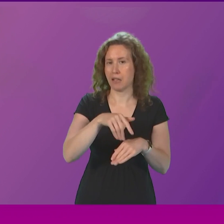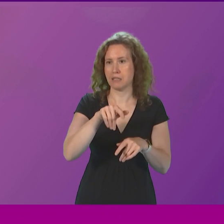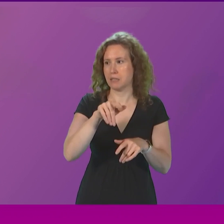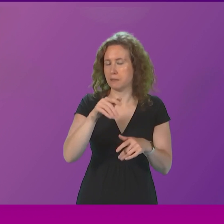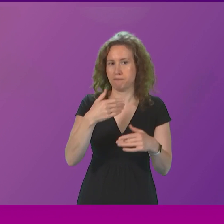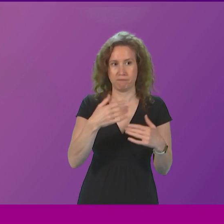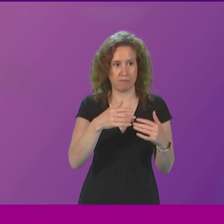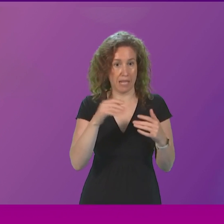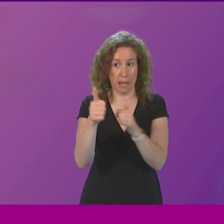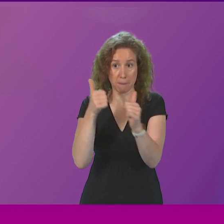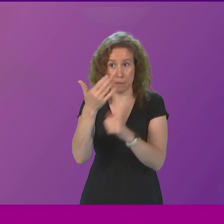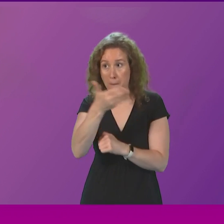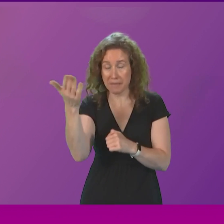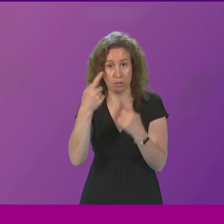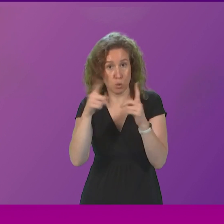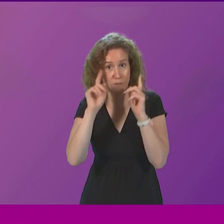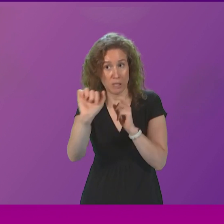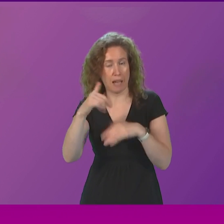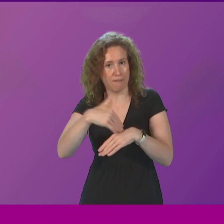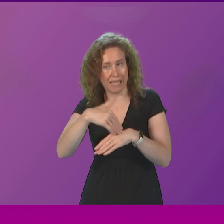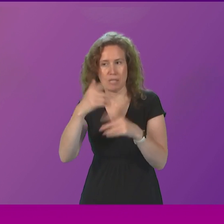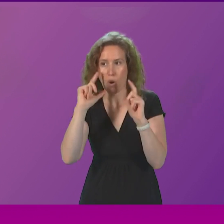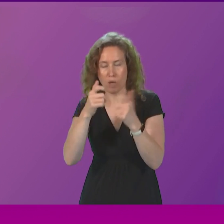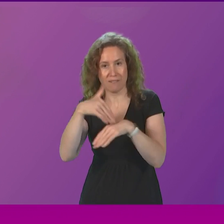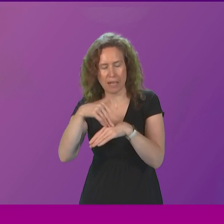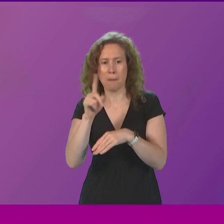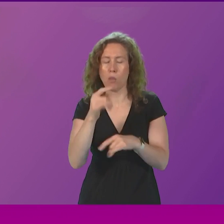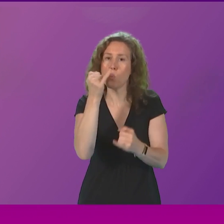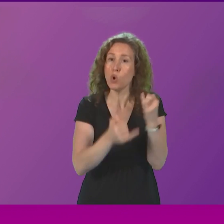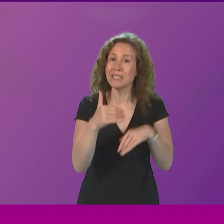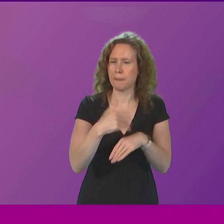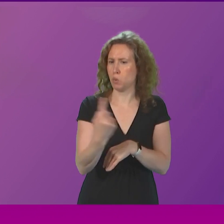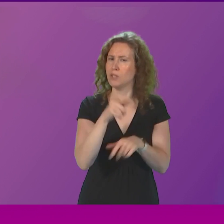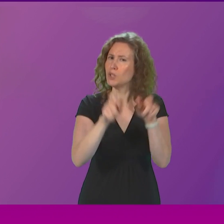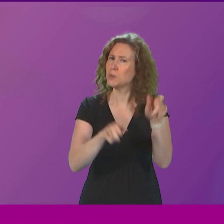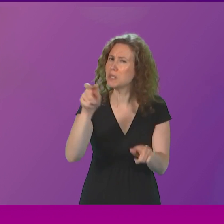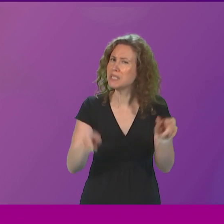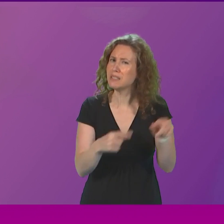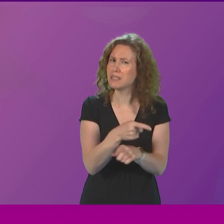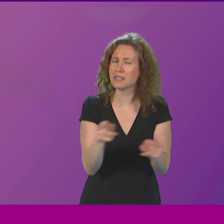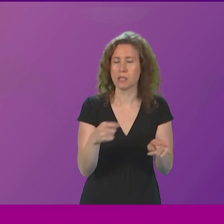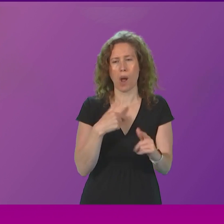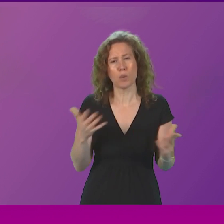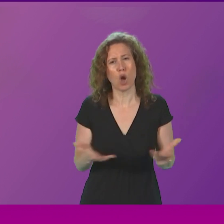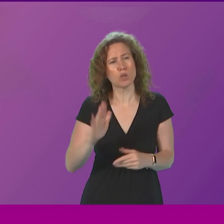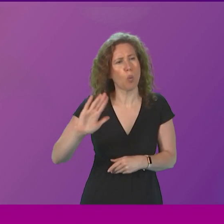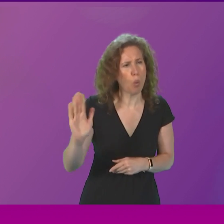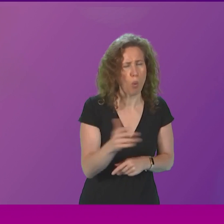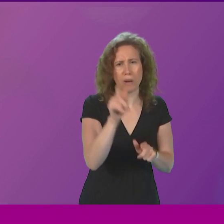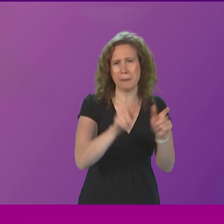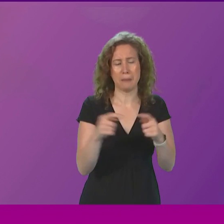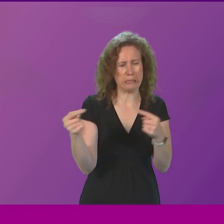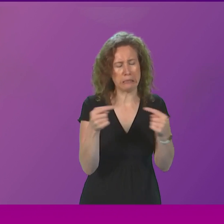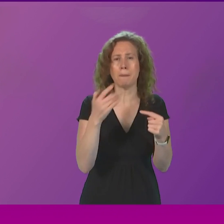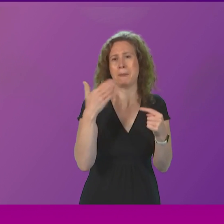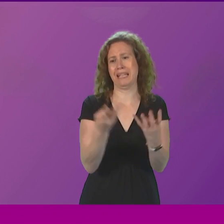it severely affects employers, but we know, of course, importantly, the most adverse impact is on our students. So I would urge all of those involved to get back round the table